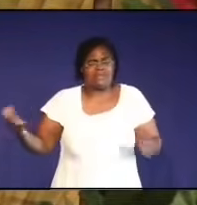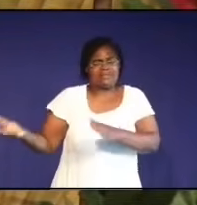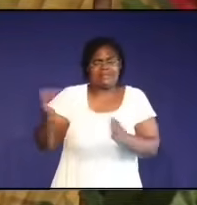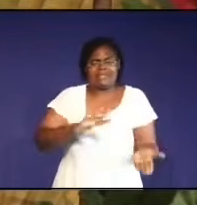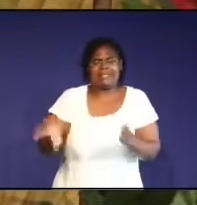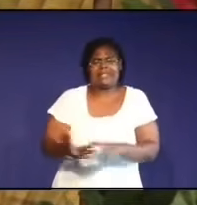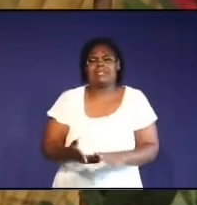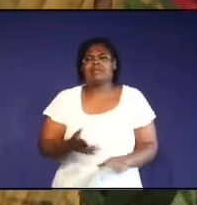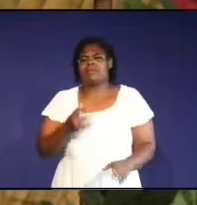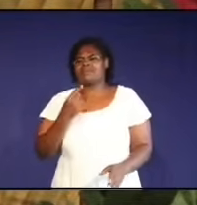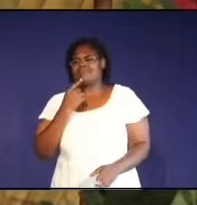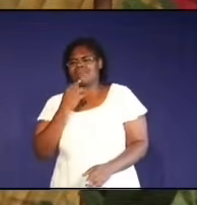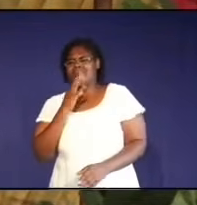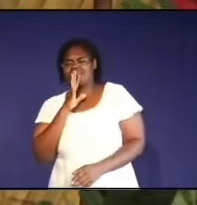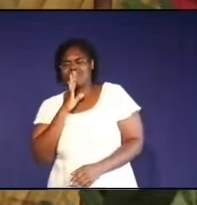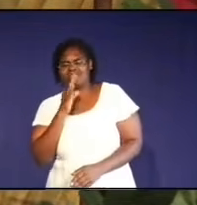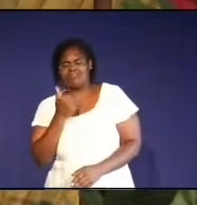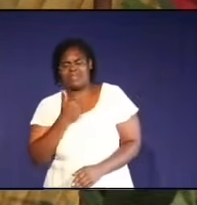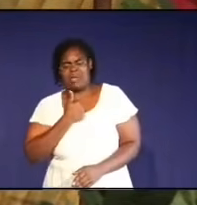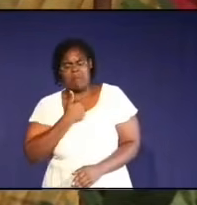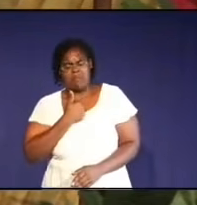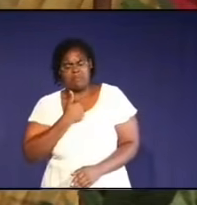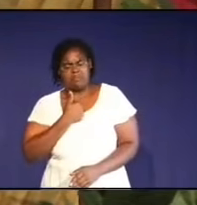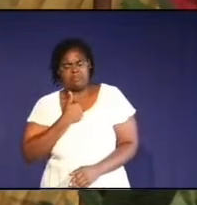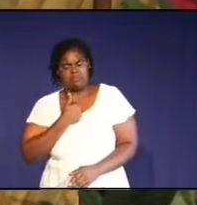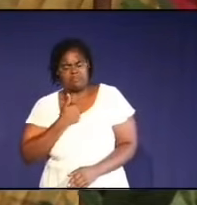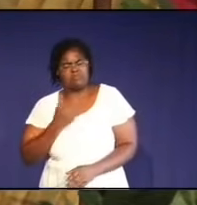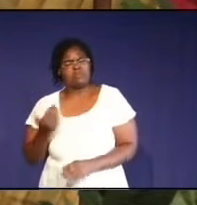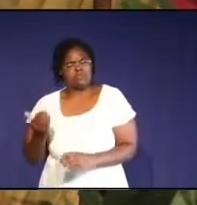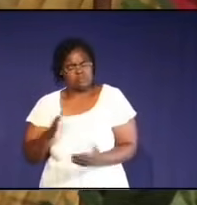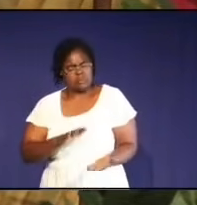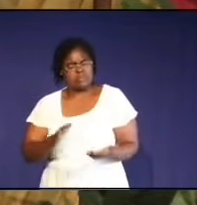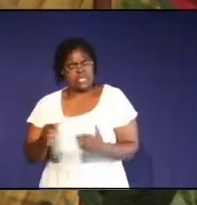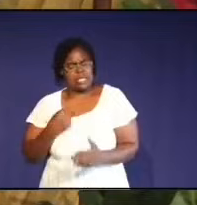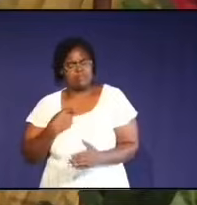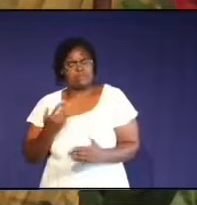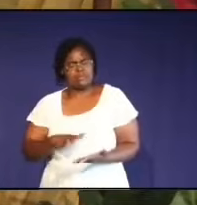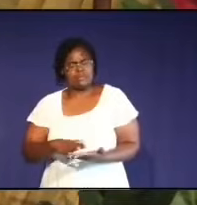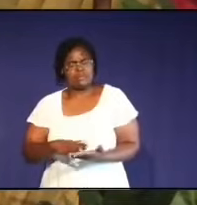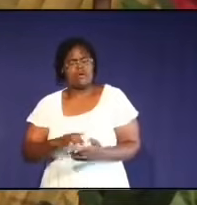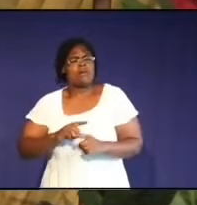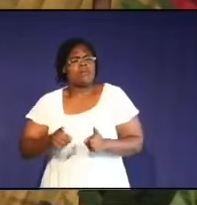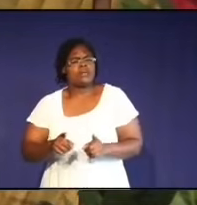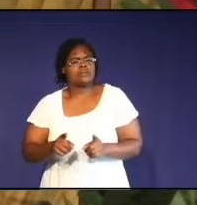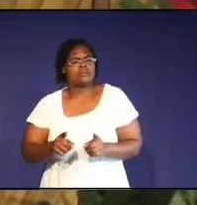you're saying to yourself, you should have been dead, but mercy kept